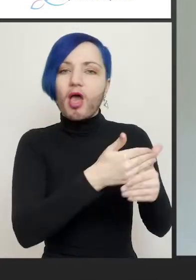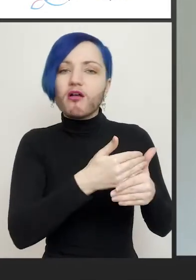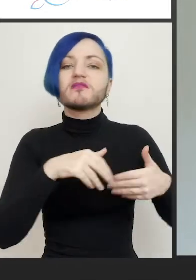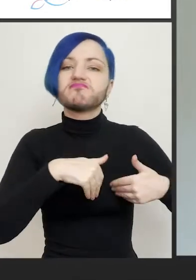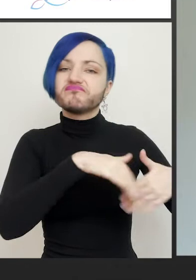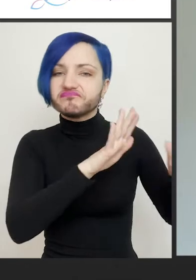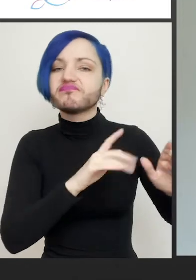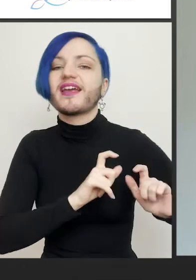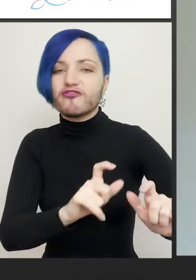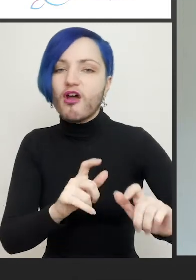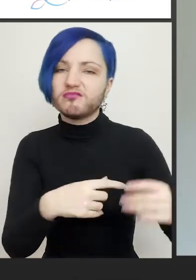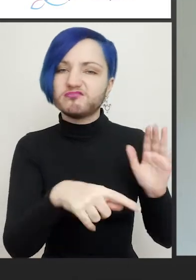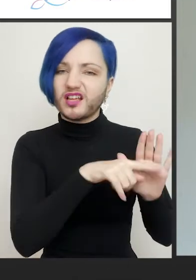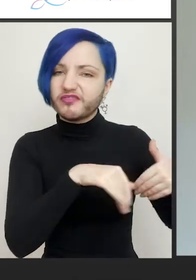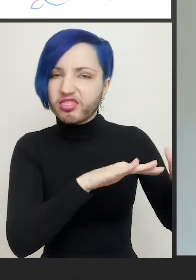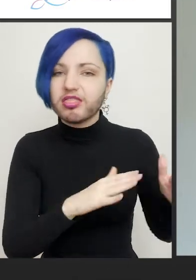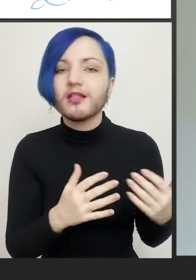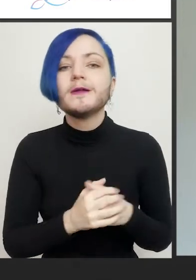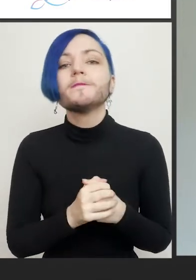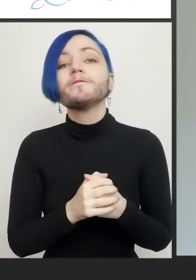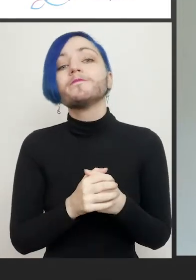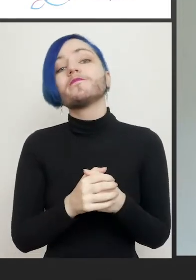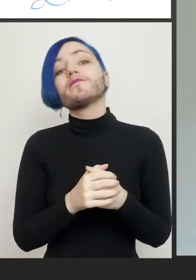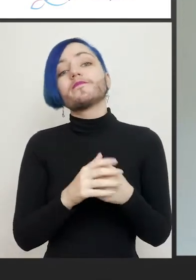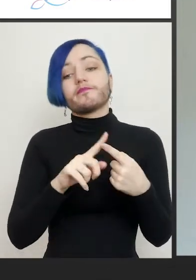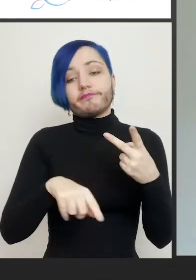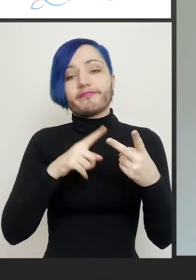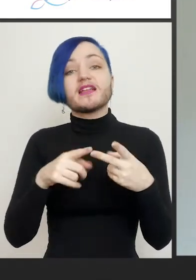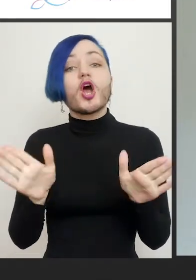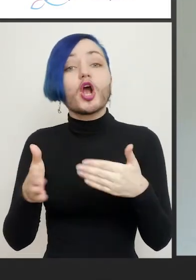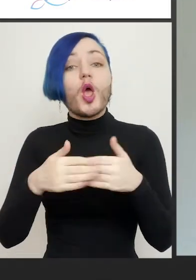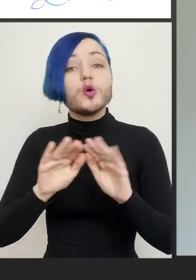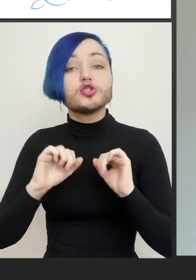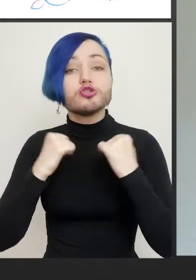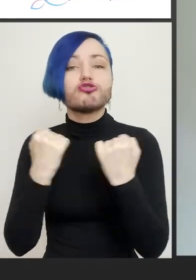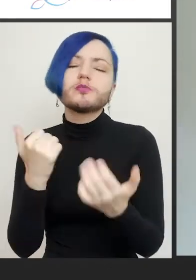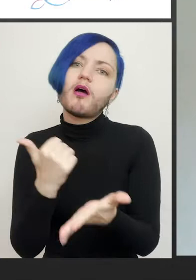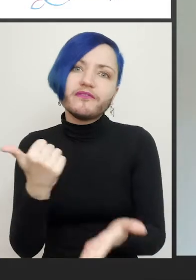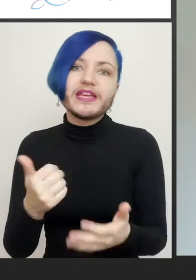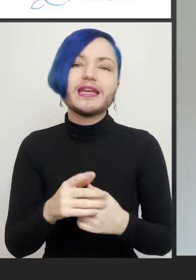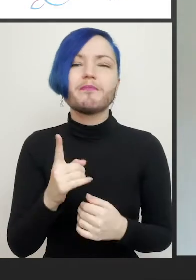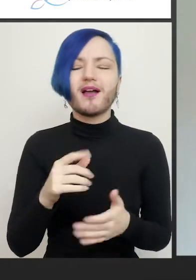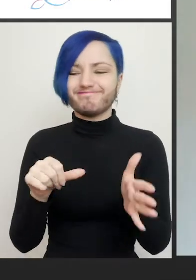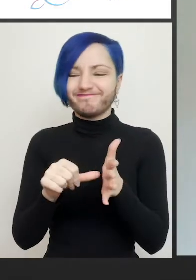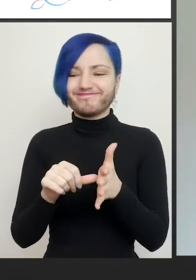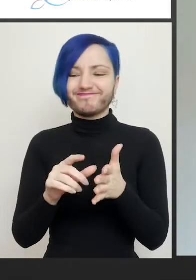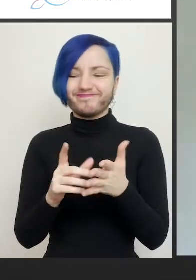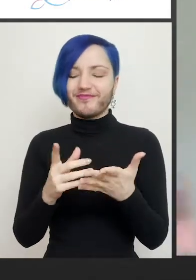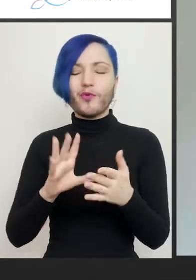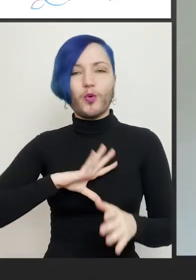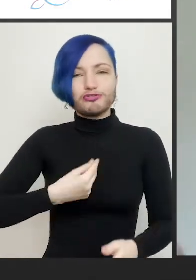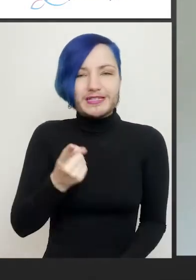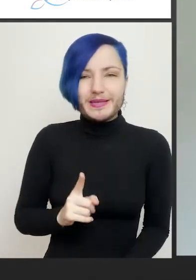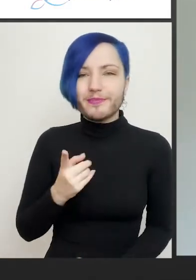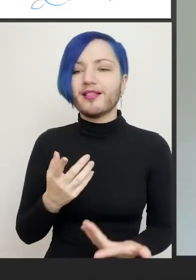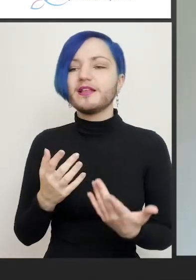that that you have to, you know, closed groups are really great, but trans people have this difficult thing where, especially on